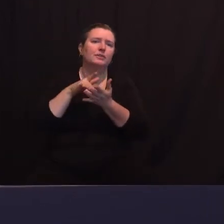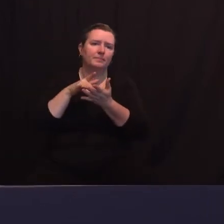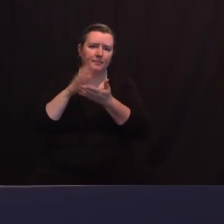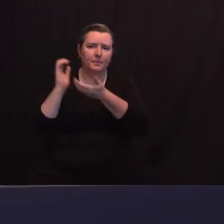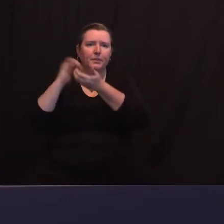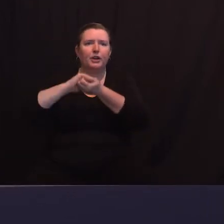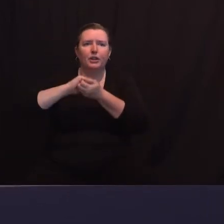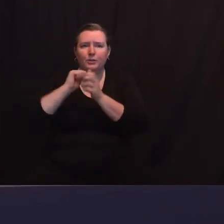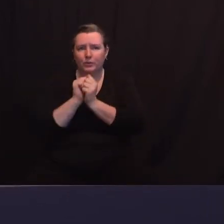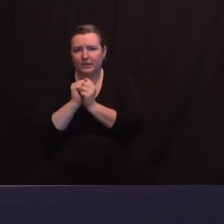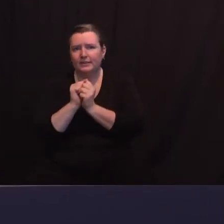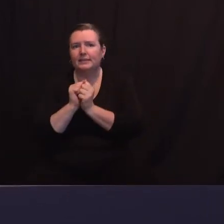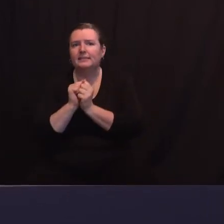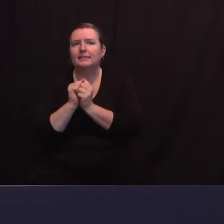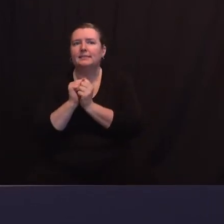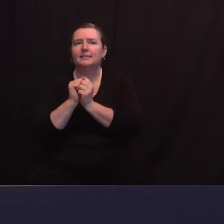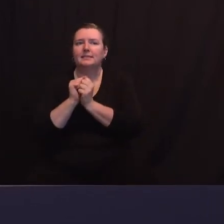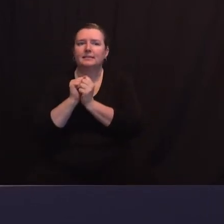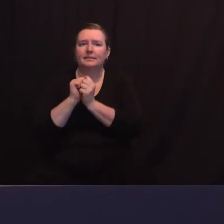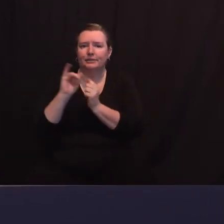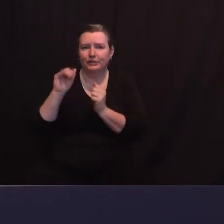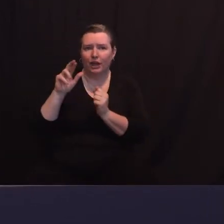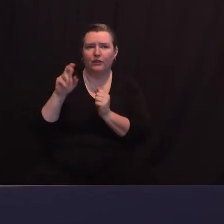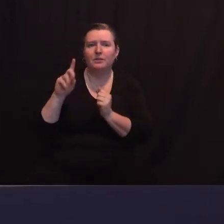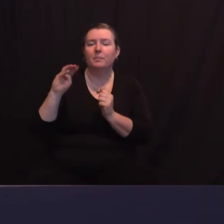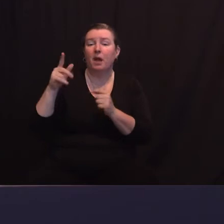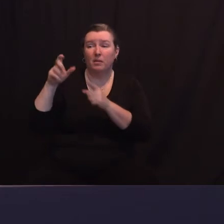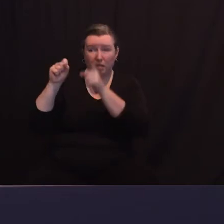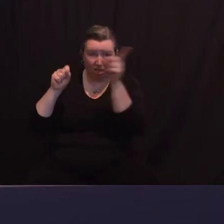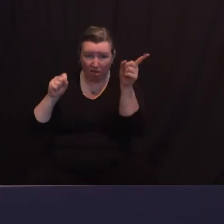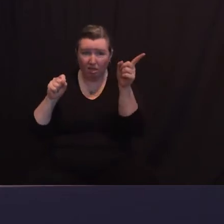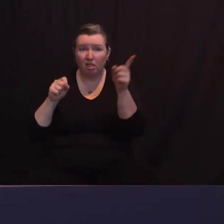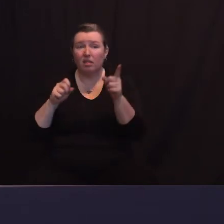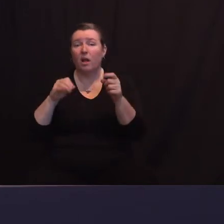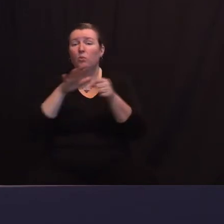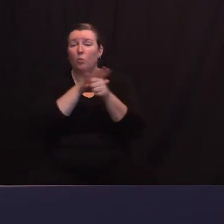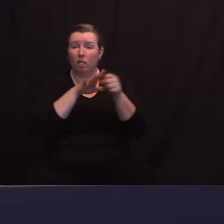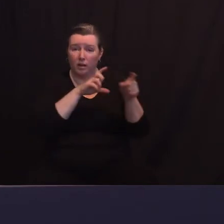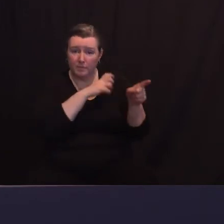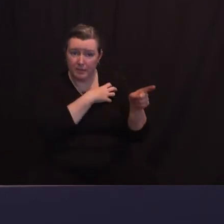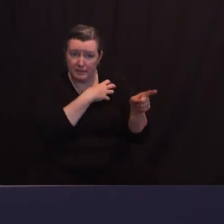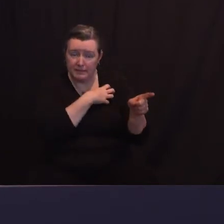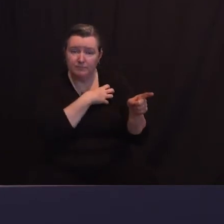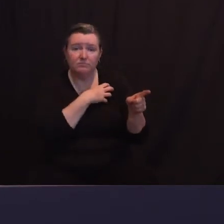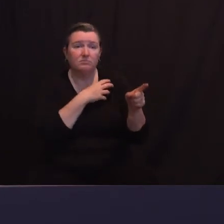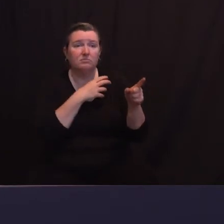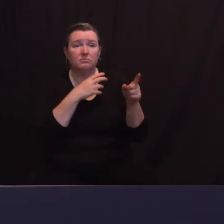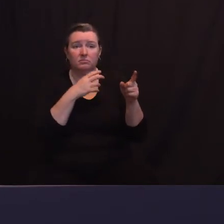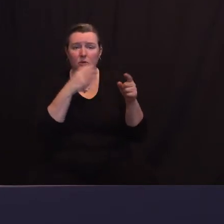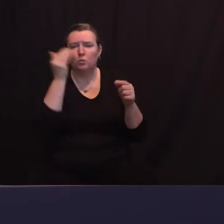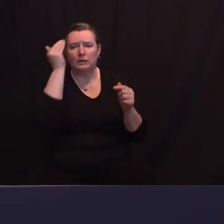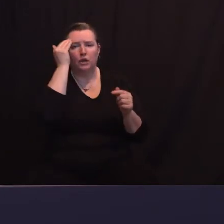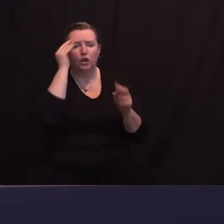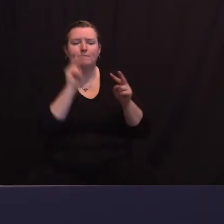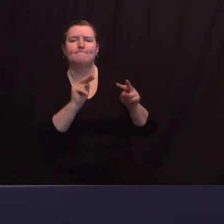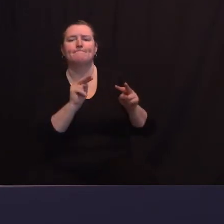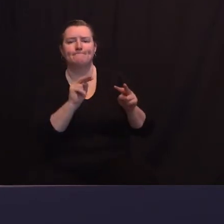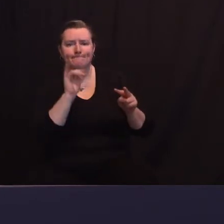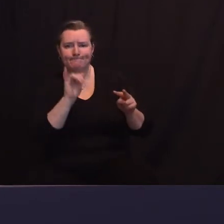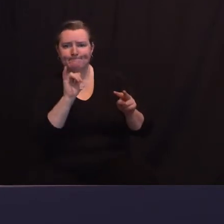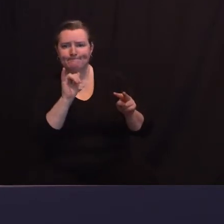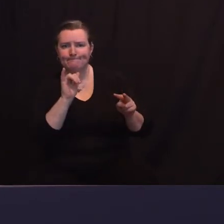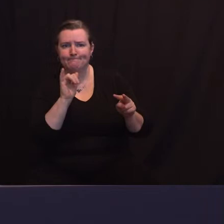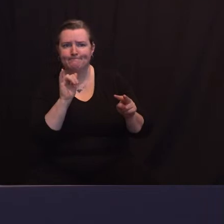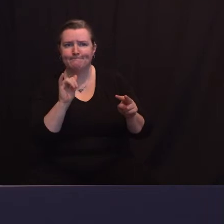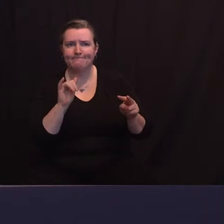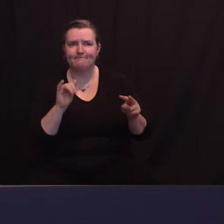shop, County Prosecutor's Office, local law enforcement, aware of it. We have not formulated it yet, but if we did, guidance